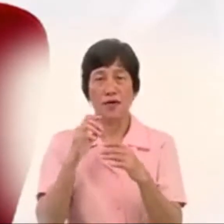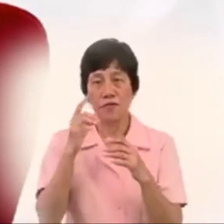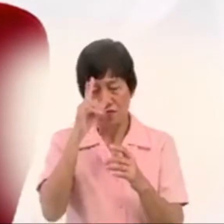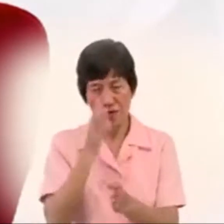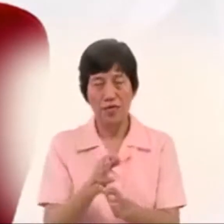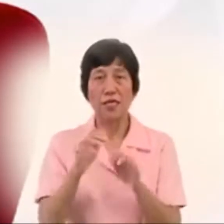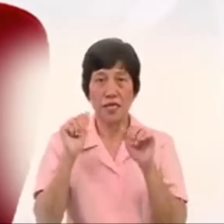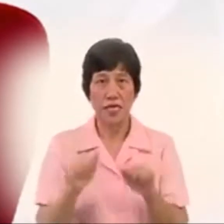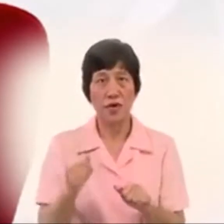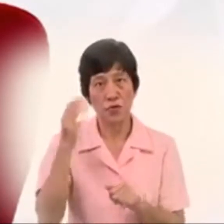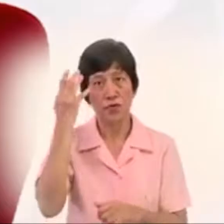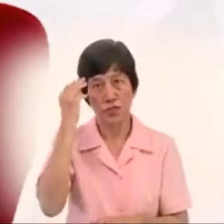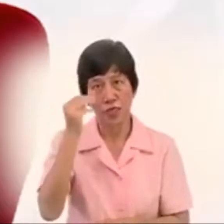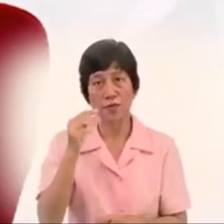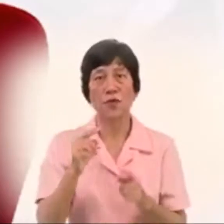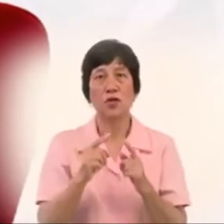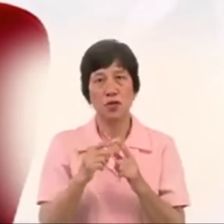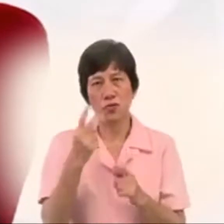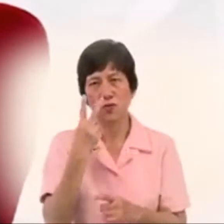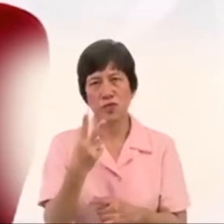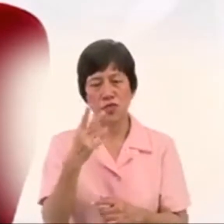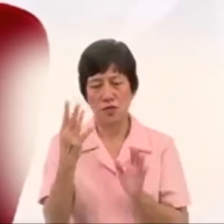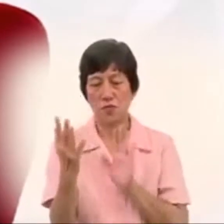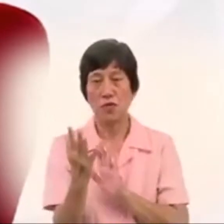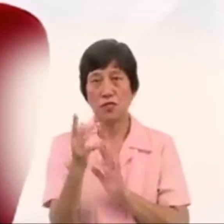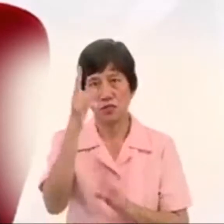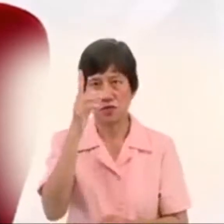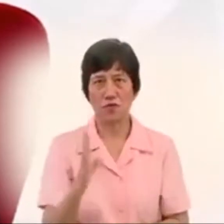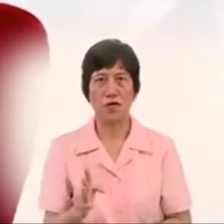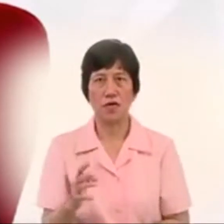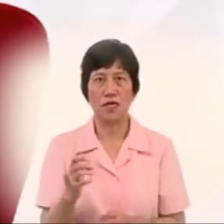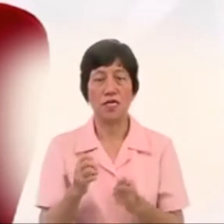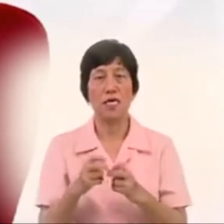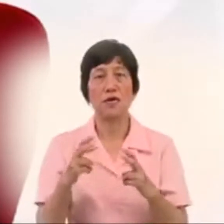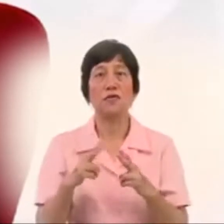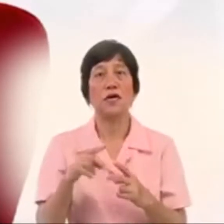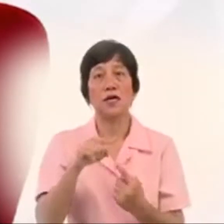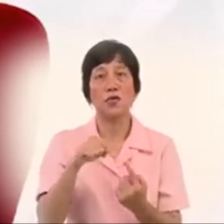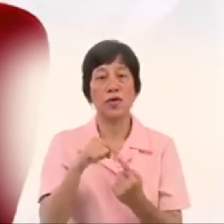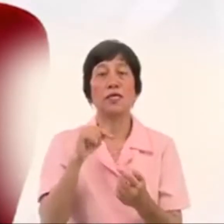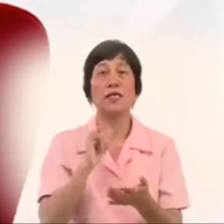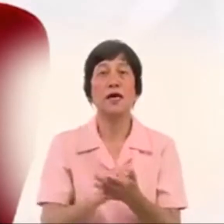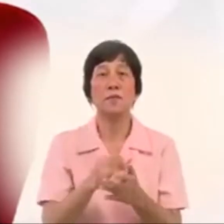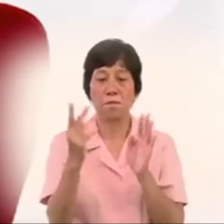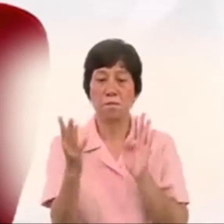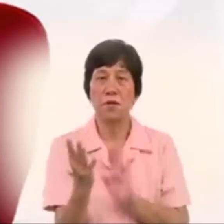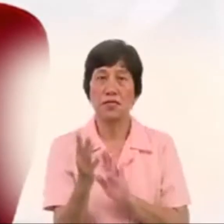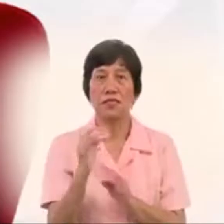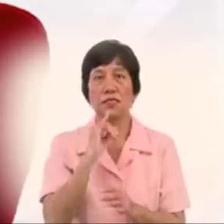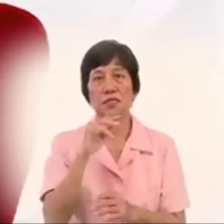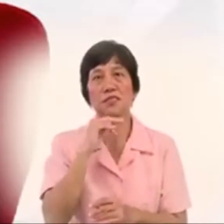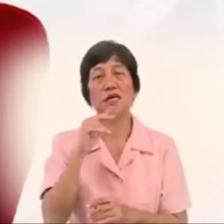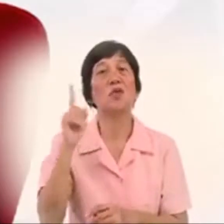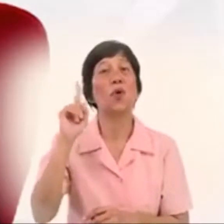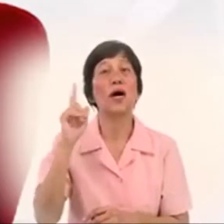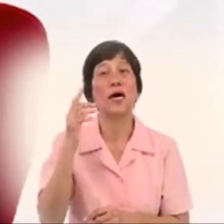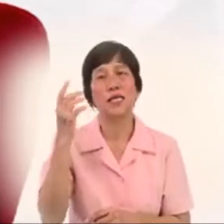detect the presence of God, even when that presence is not what he had